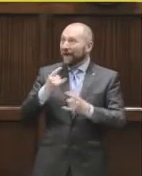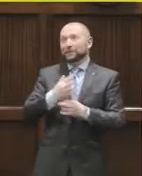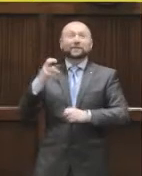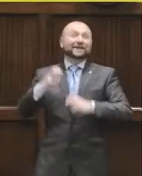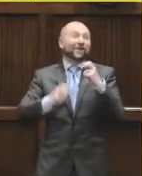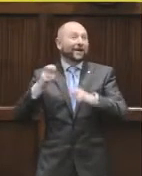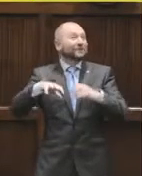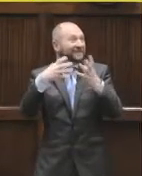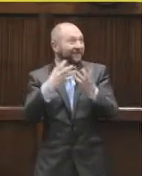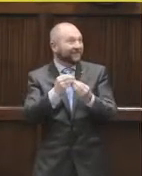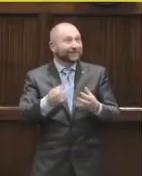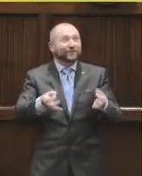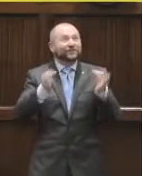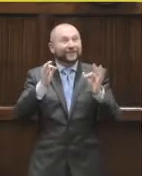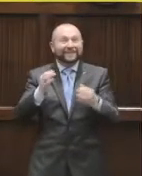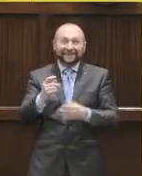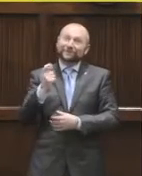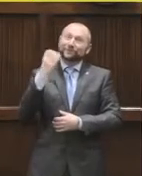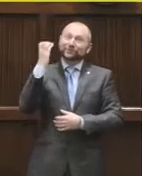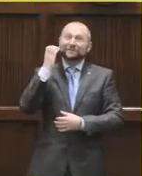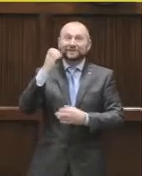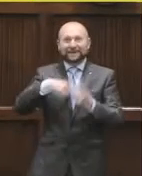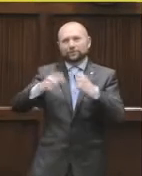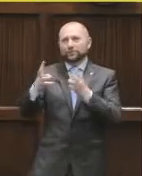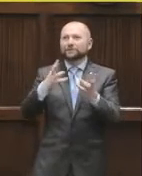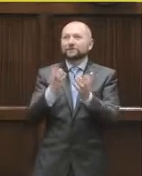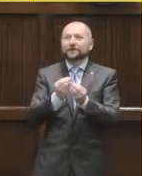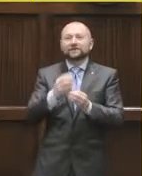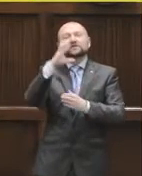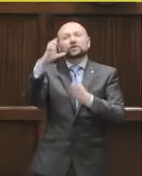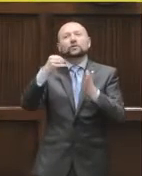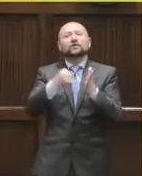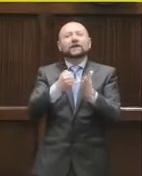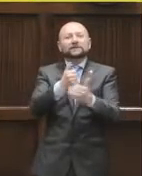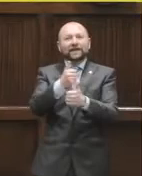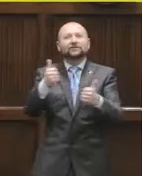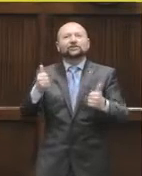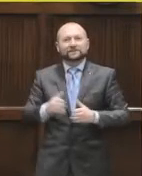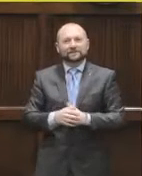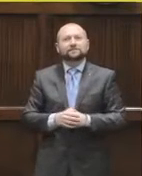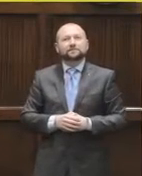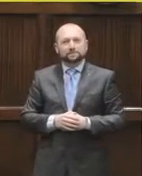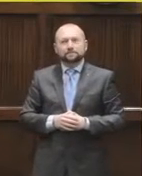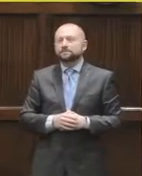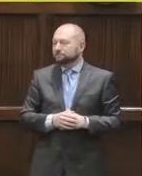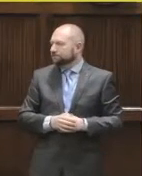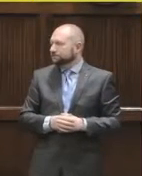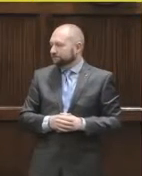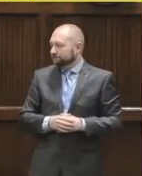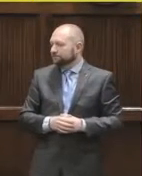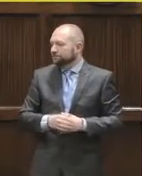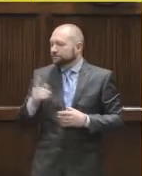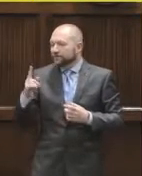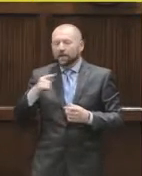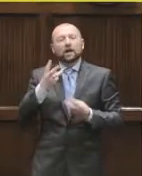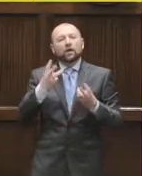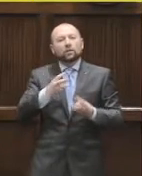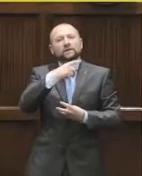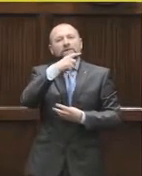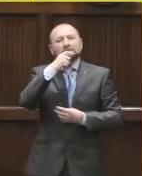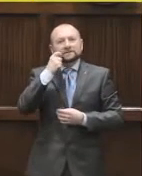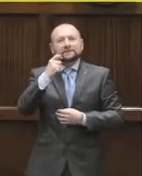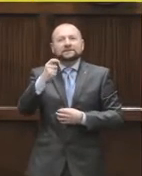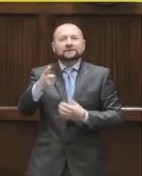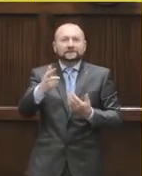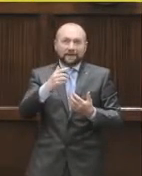And to everyone, I congratulate them in this. I think to make sure that it's delivered,